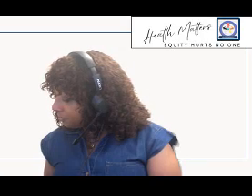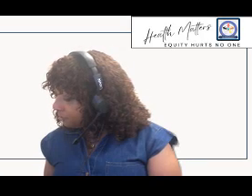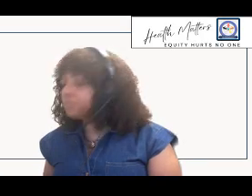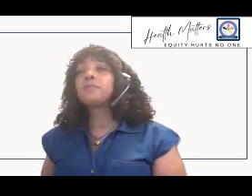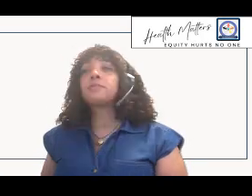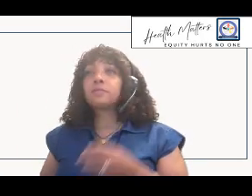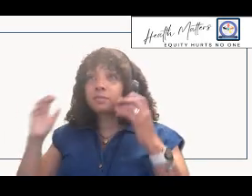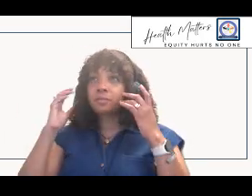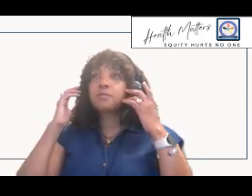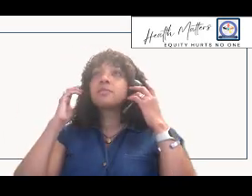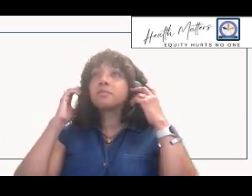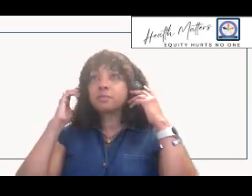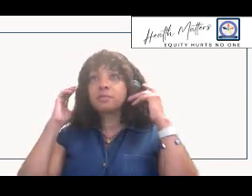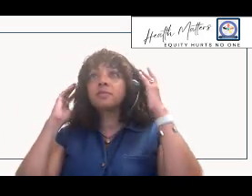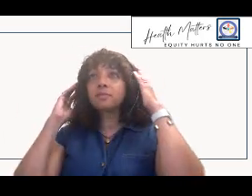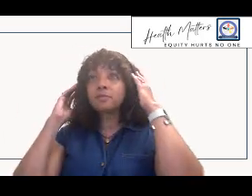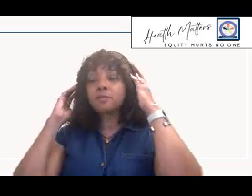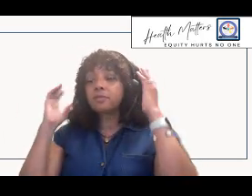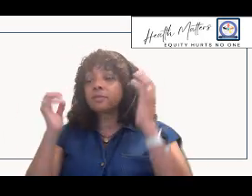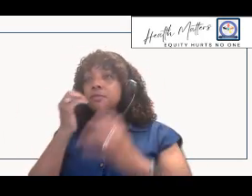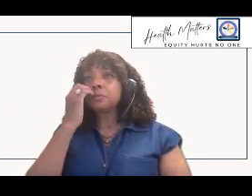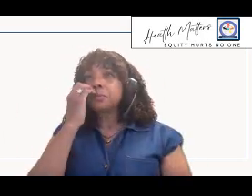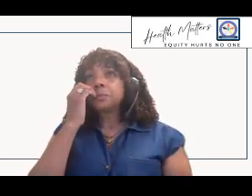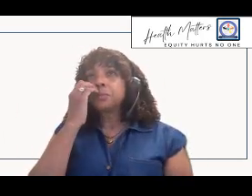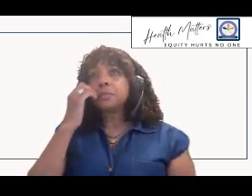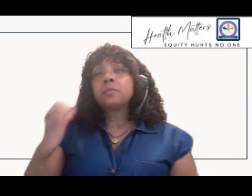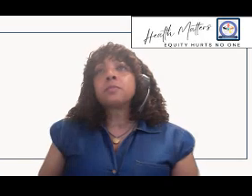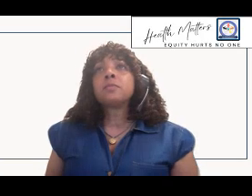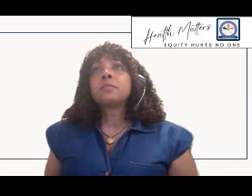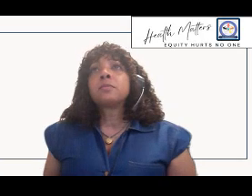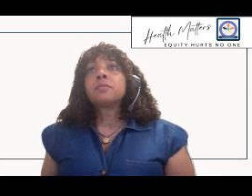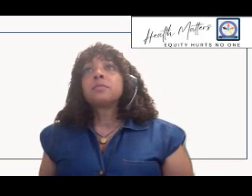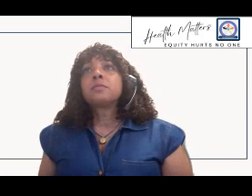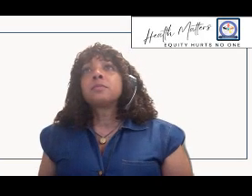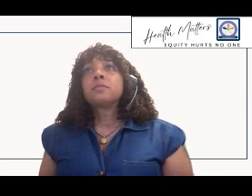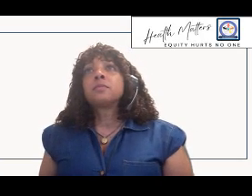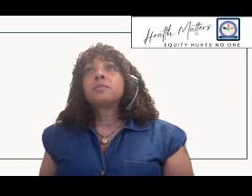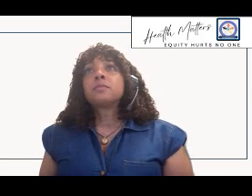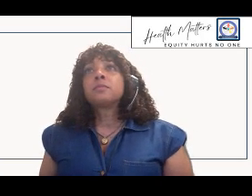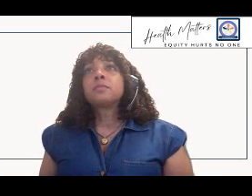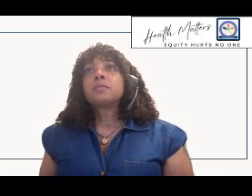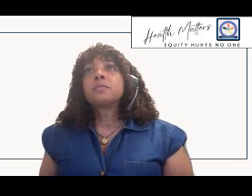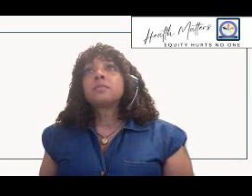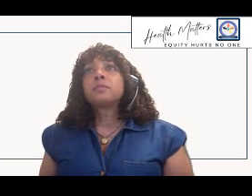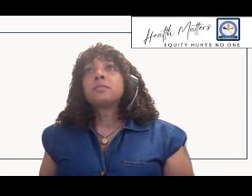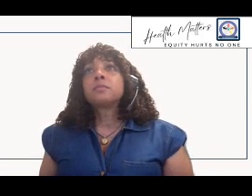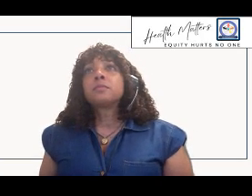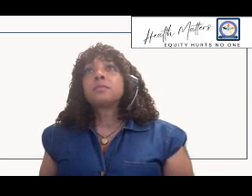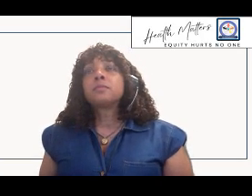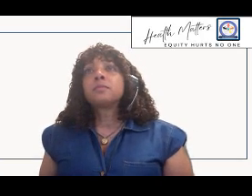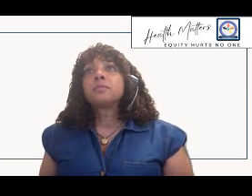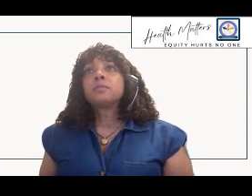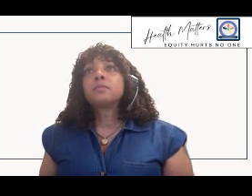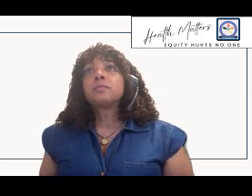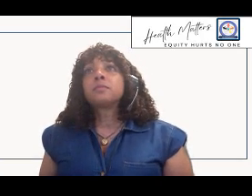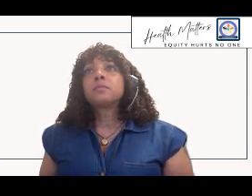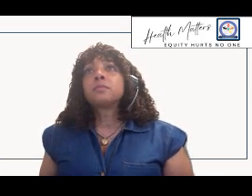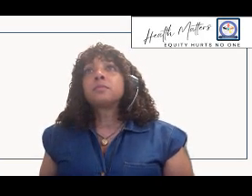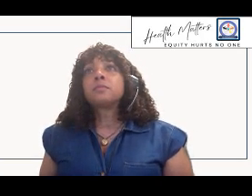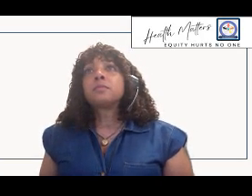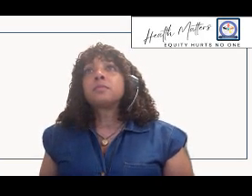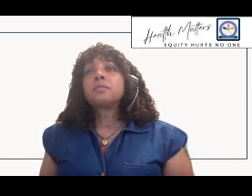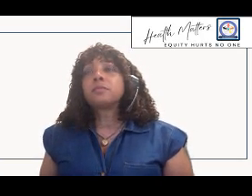better partnership. It also allows our clinics to do presumptive Medicaid eligibility, which has been something we've fought for